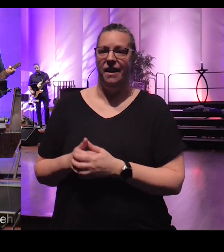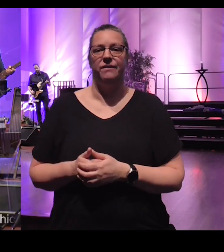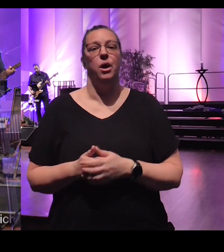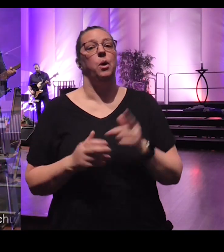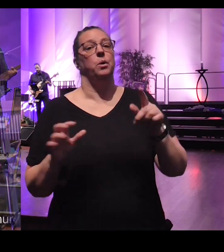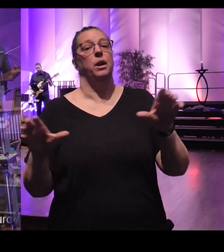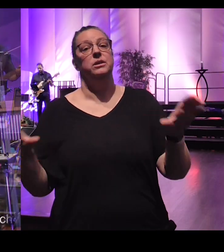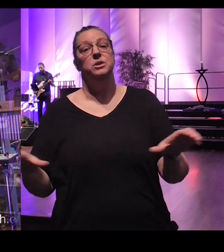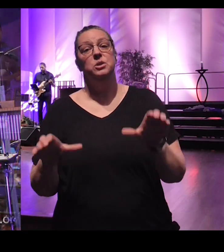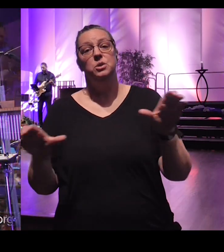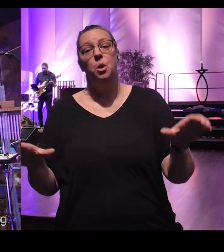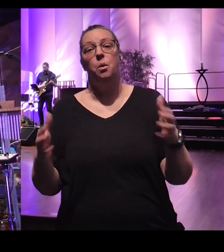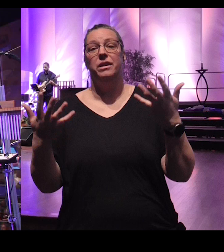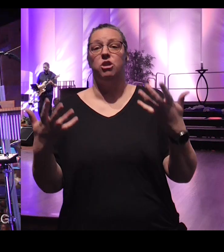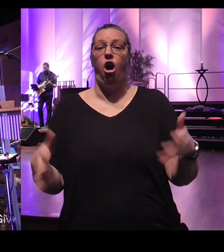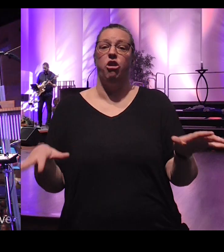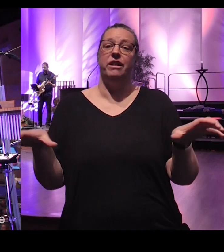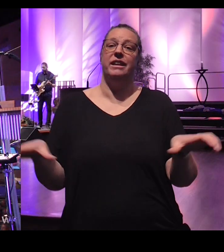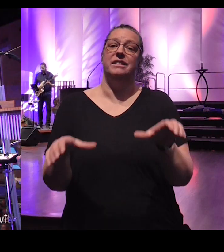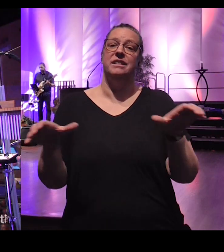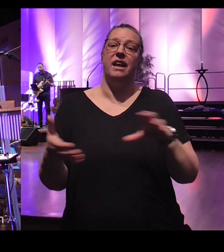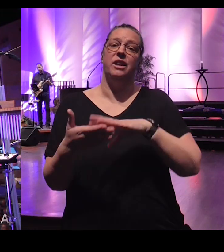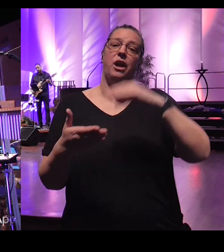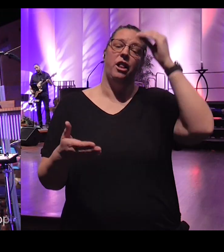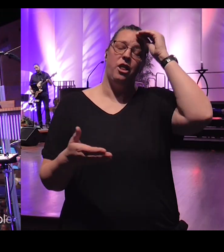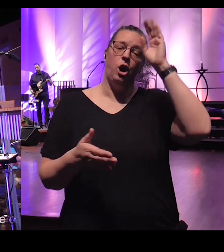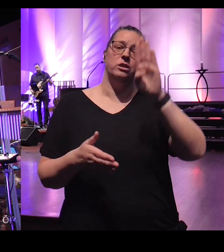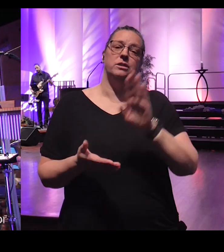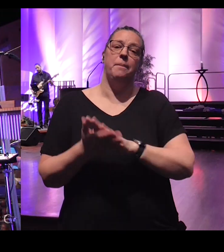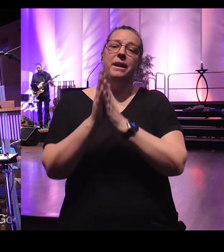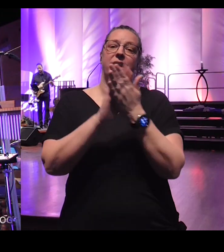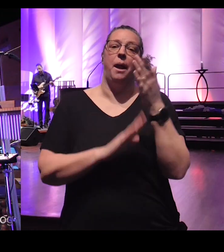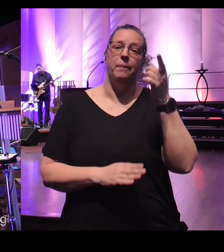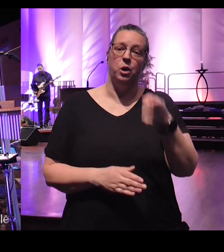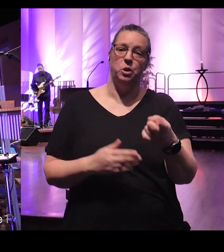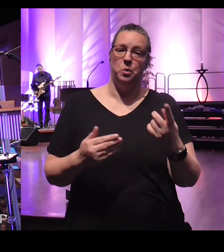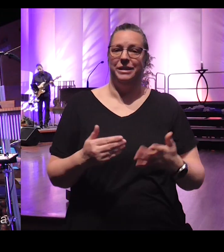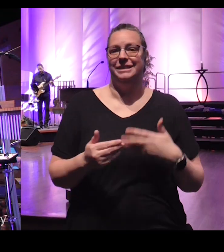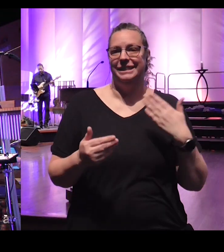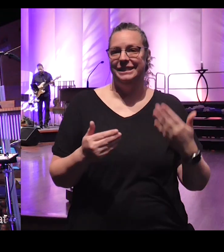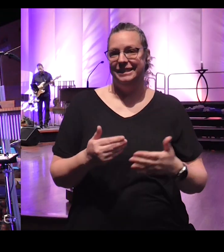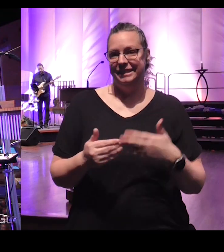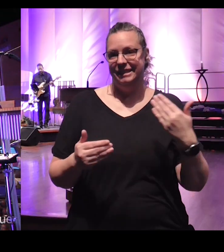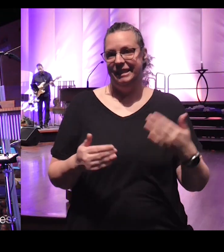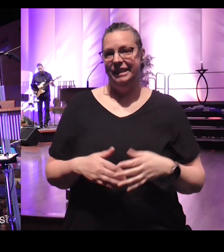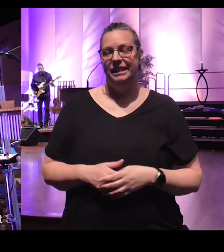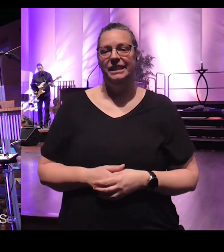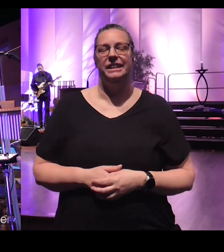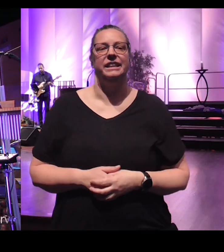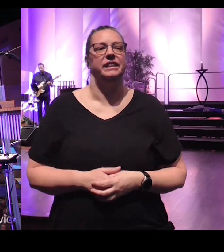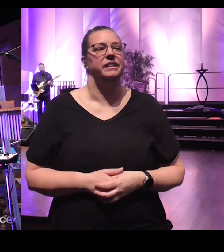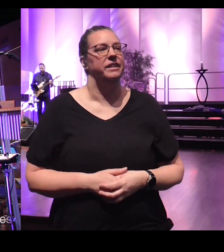you can do, but you can learn how to be you in time. It's easy.